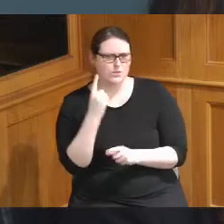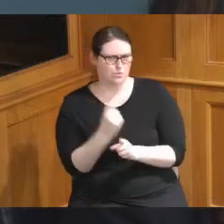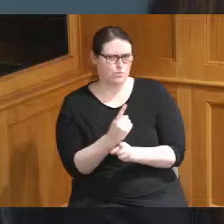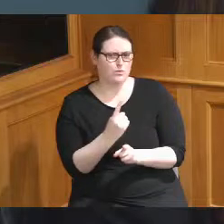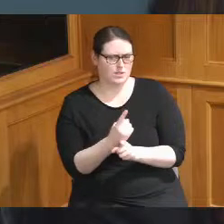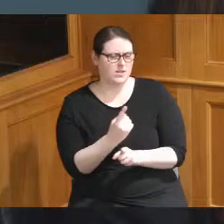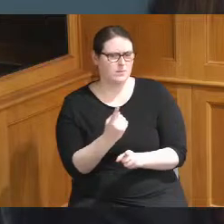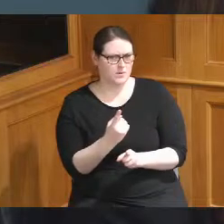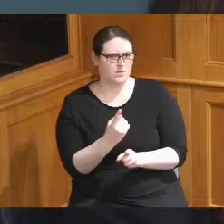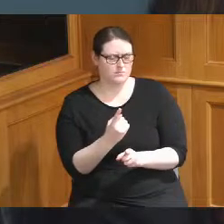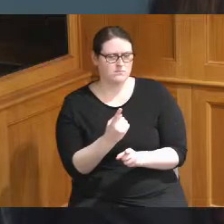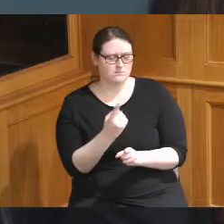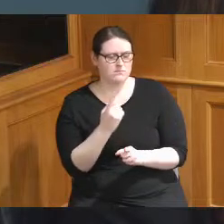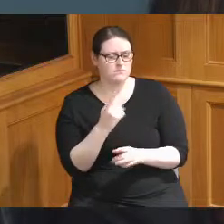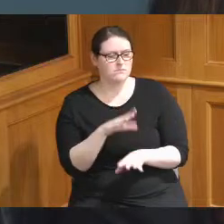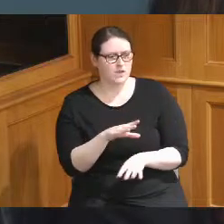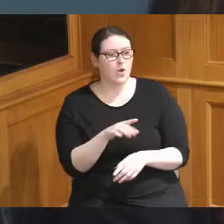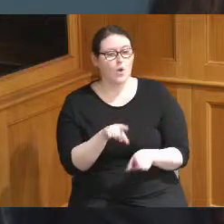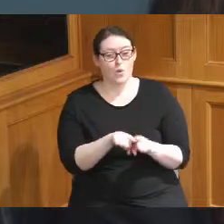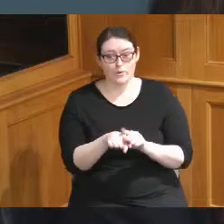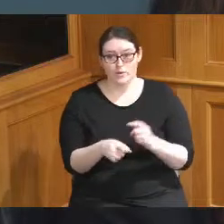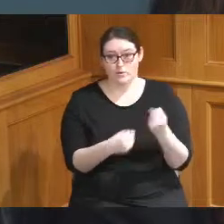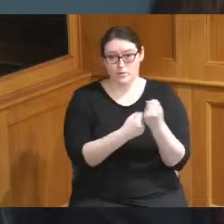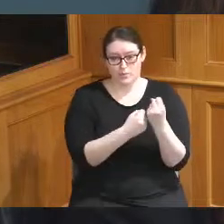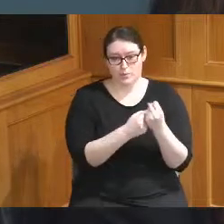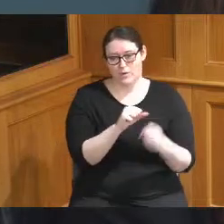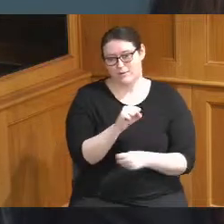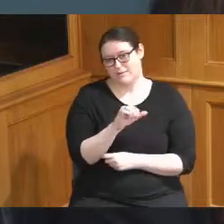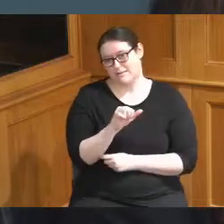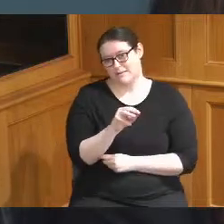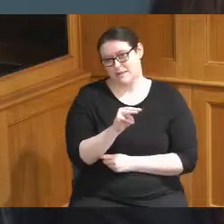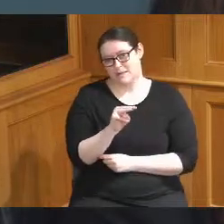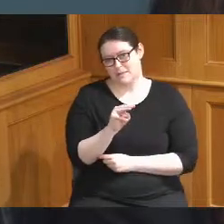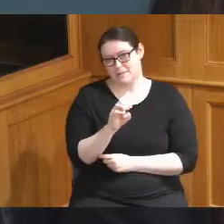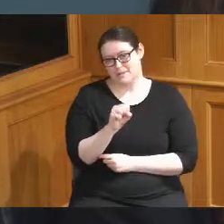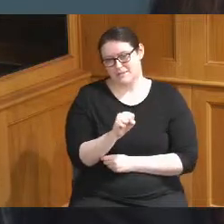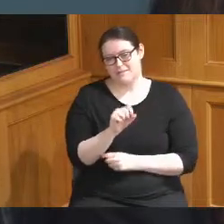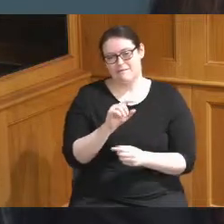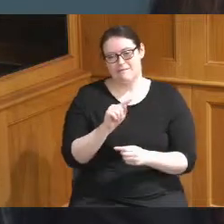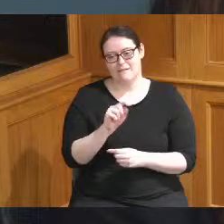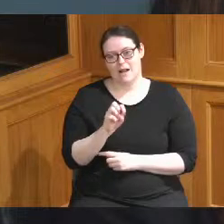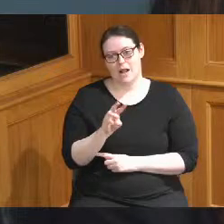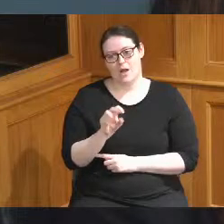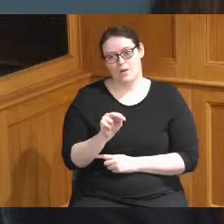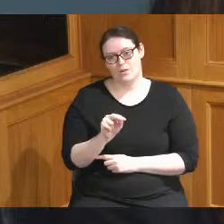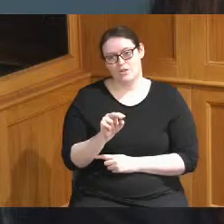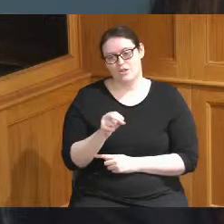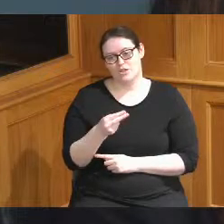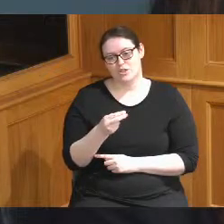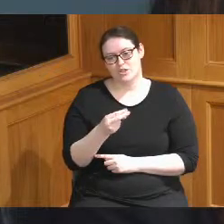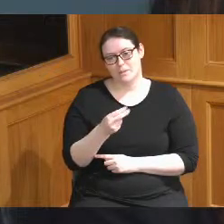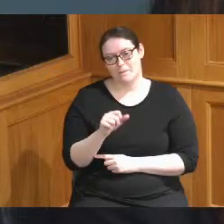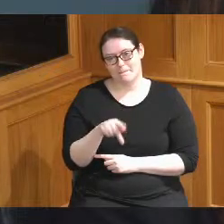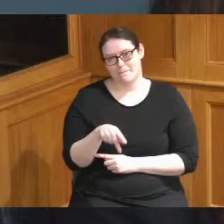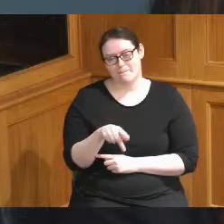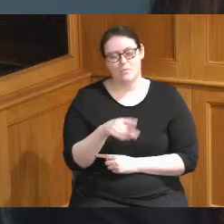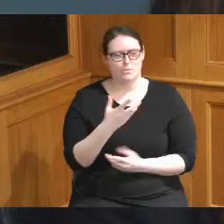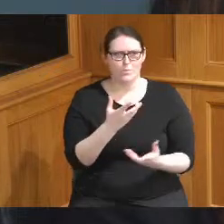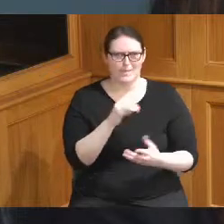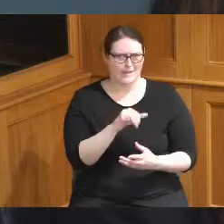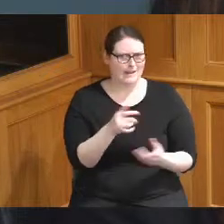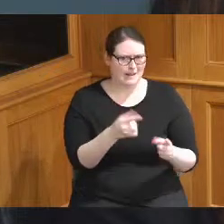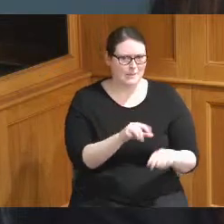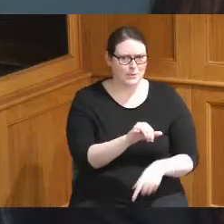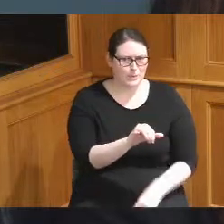And also the support of the Sims Township. We always want that to happen. And then you talked about the environmental impact,